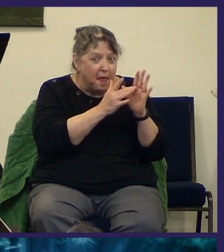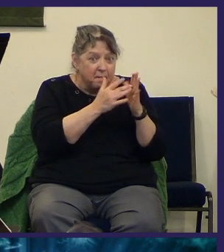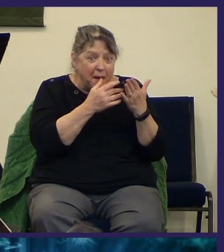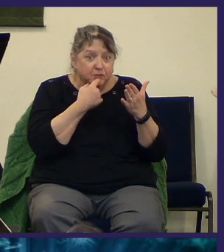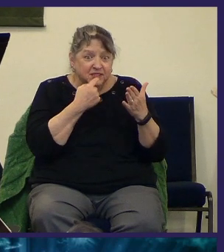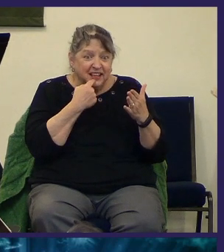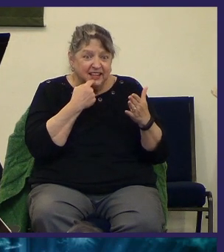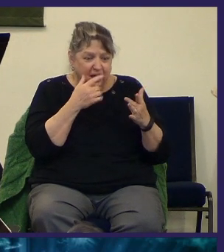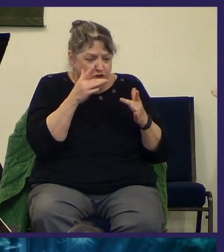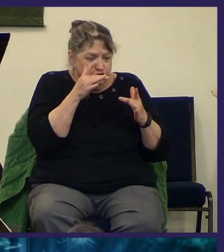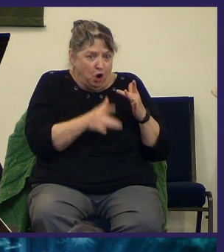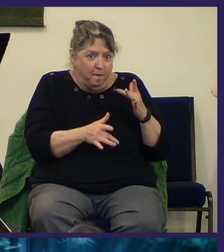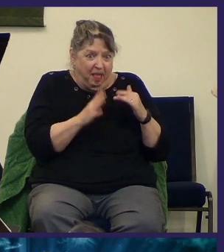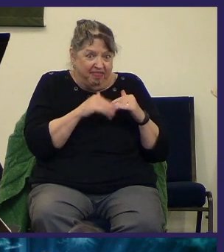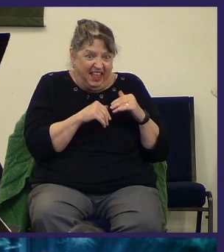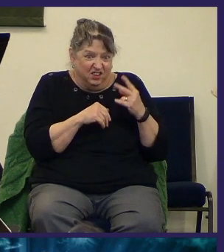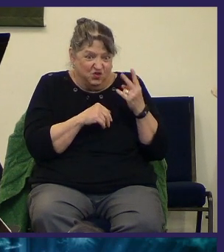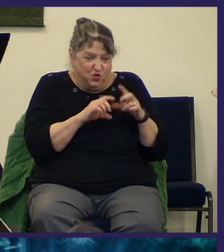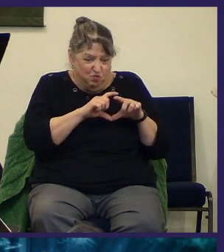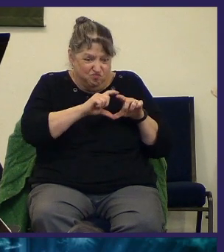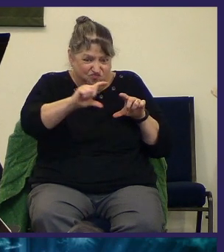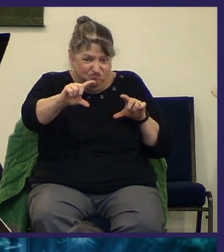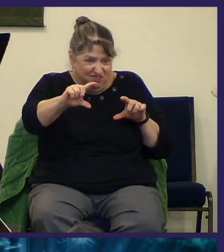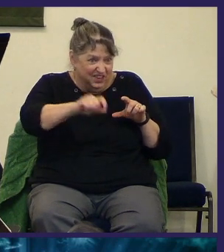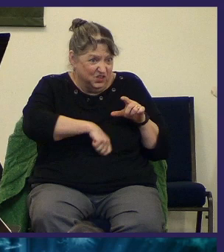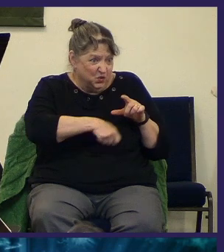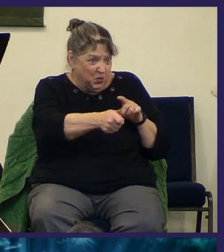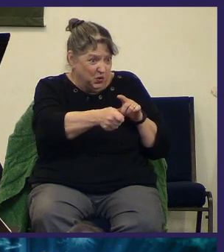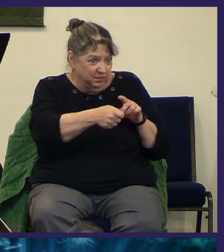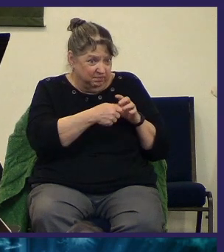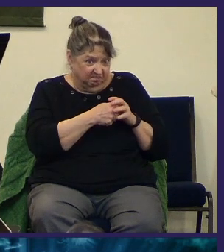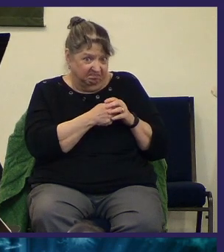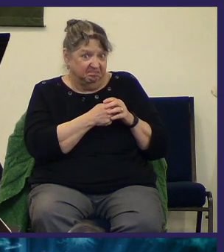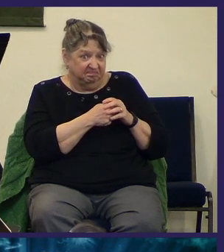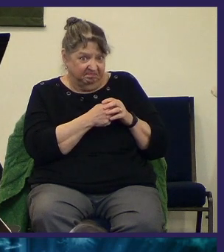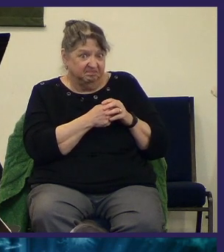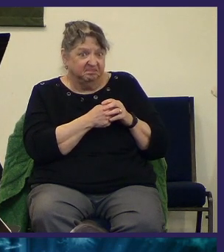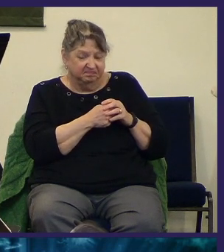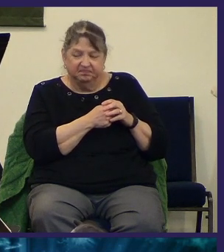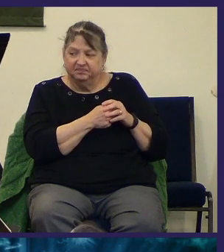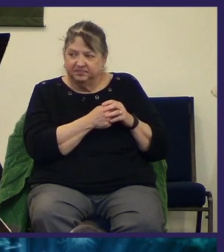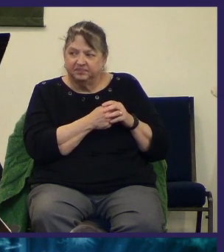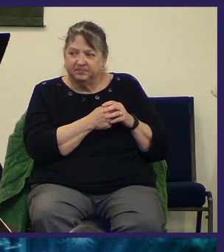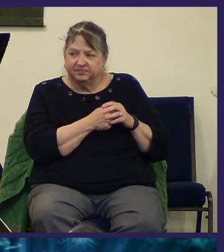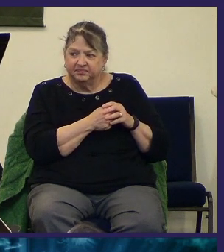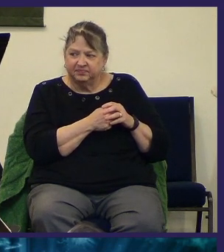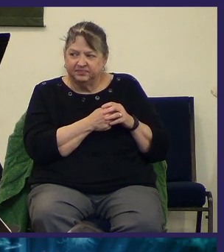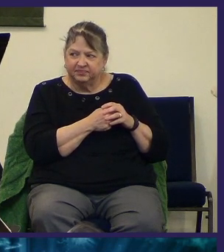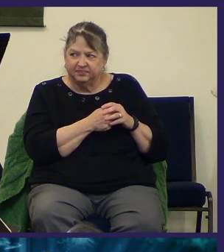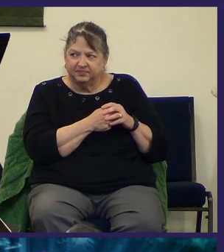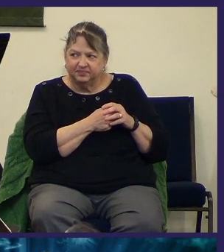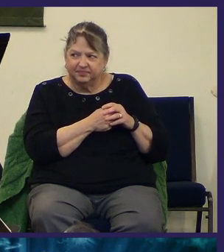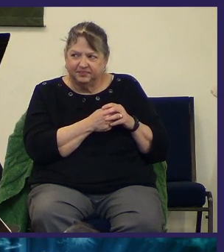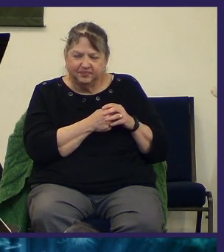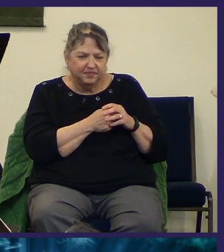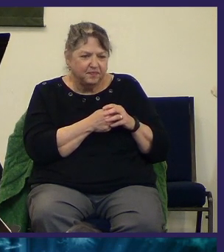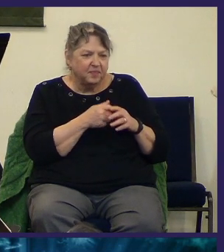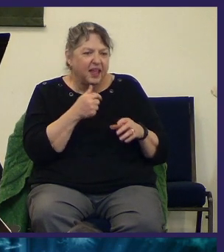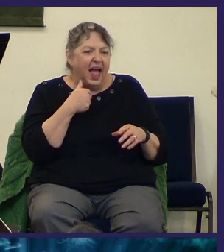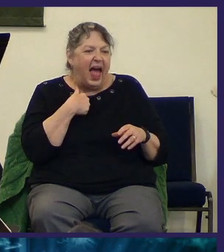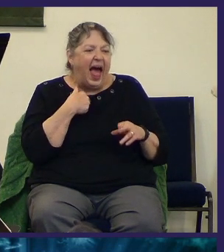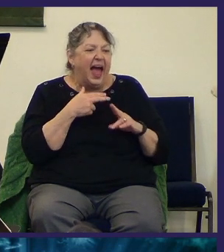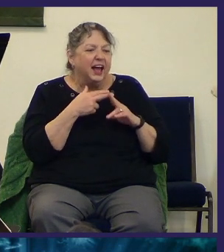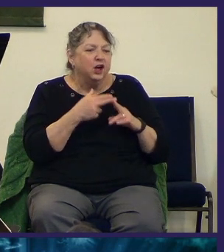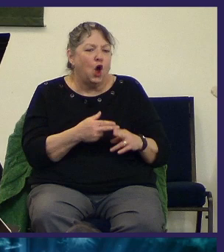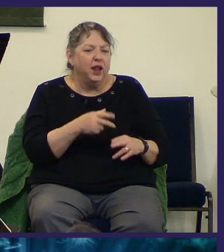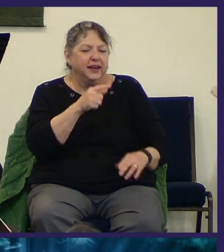call them swords but either way like i said i get myself in trouble because sometimes i call it the gideon new testament